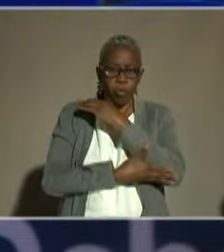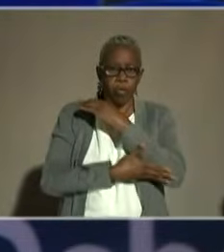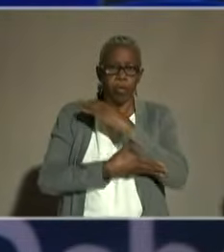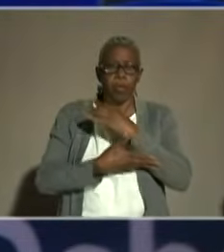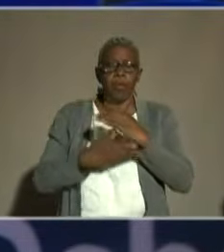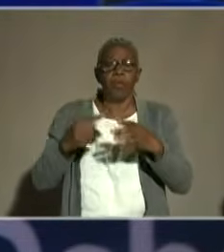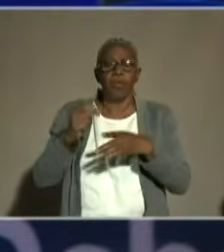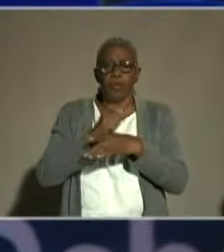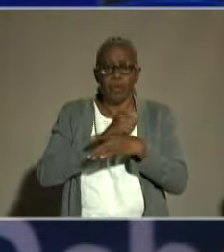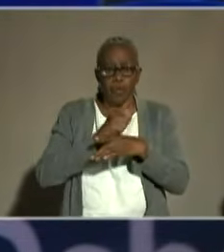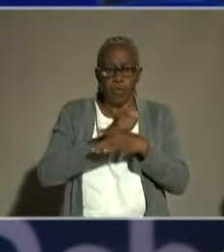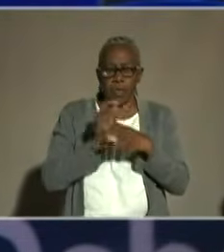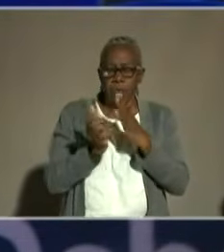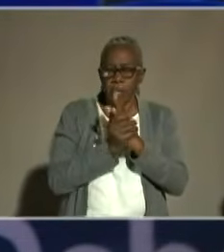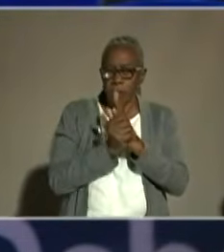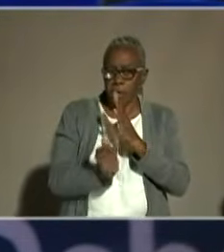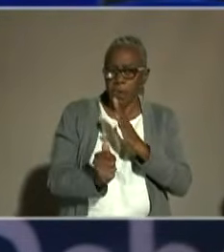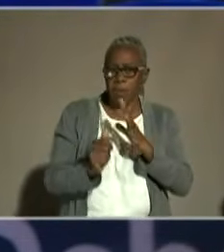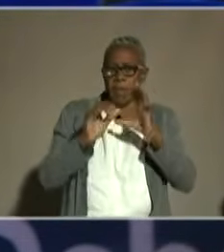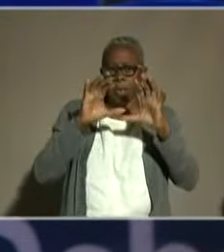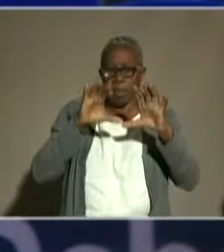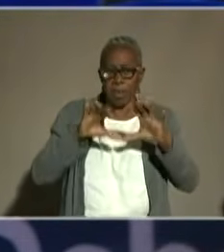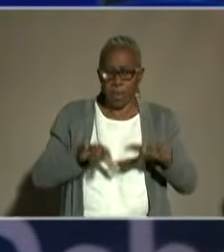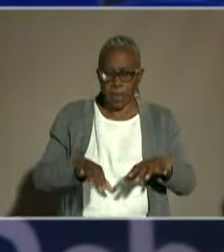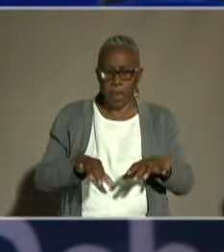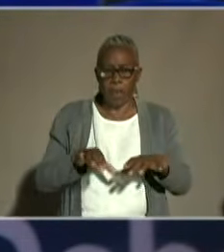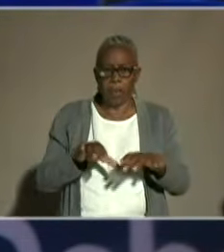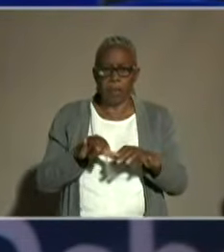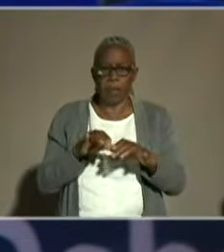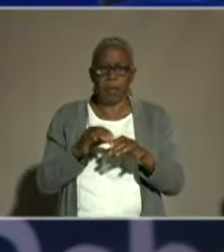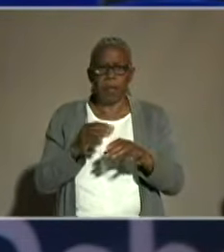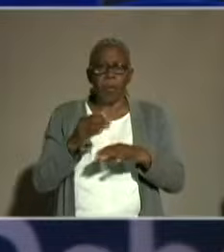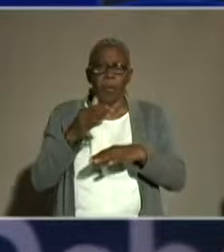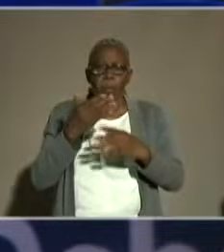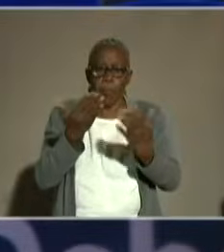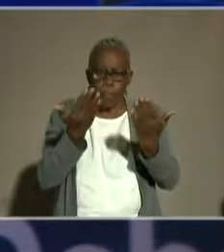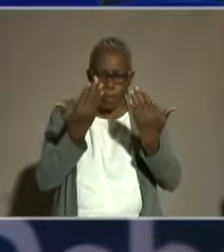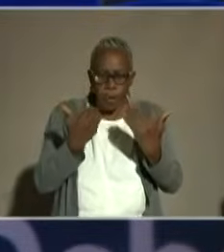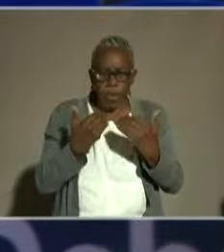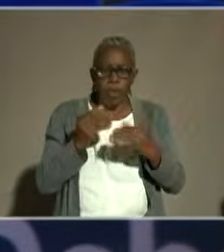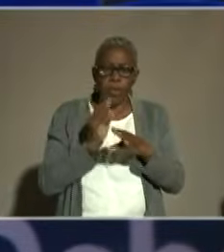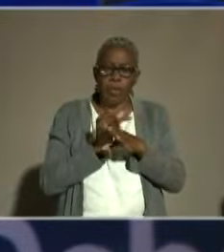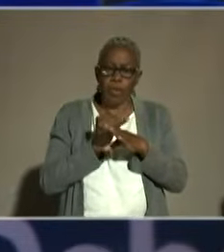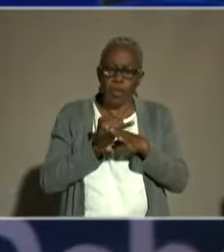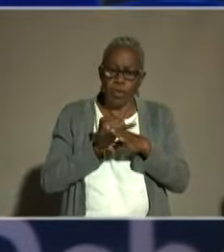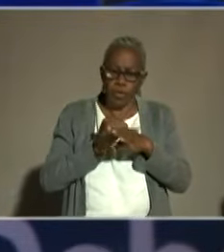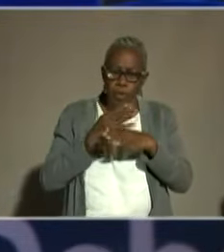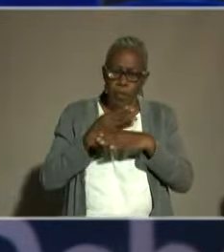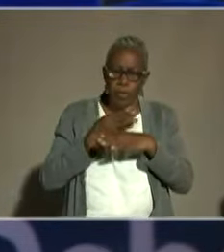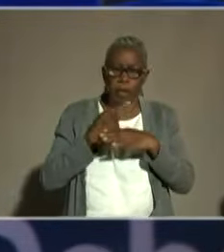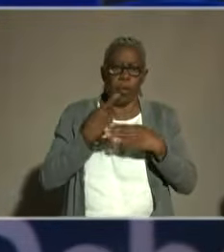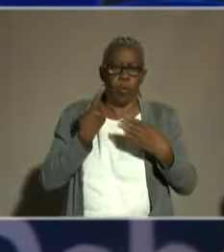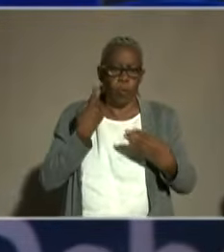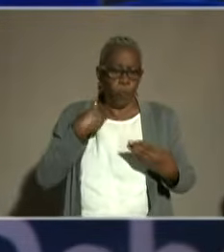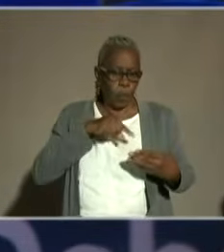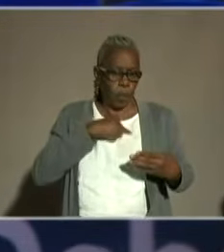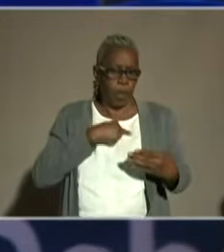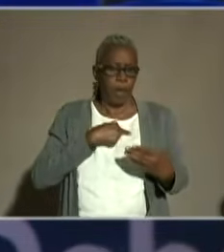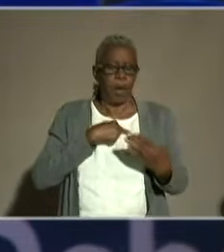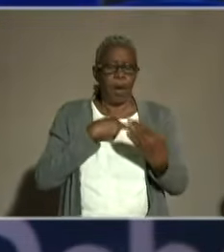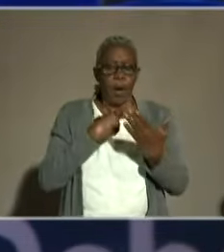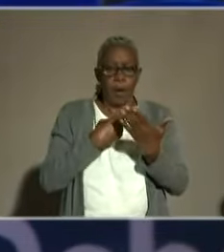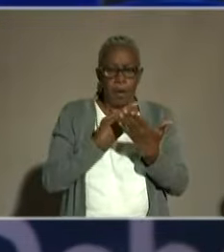trained skills that can attract the jobs that we are already negotiating for. You have a government